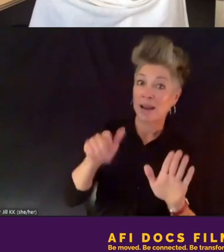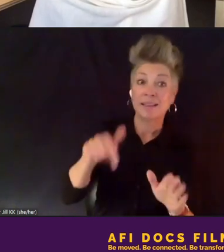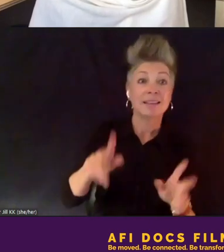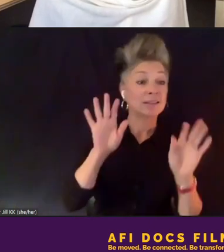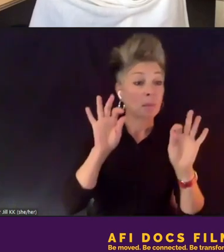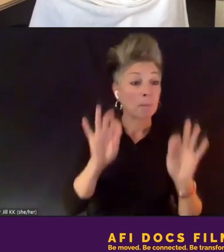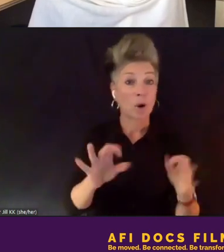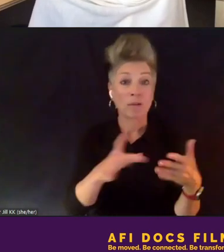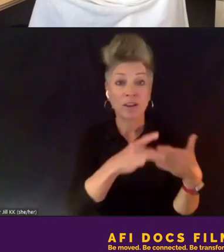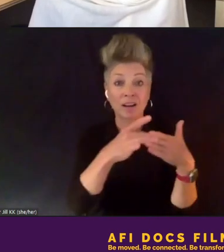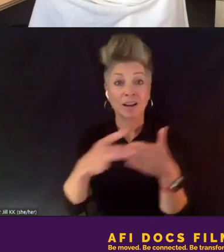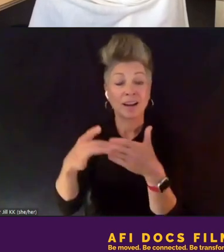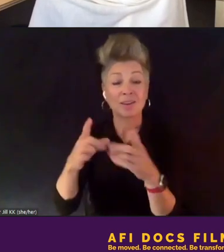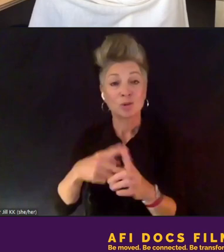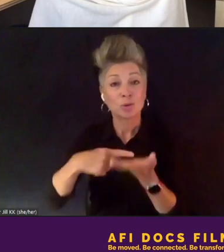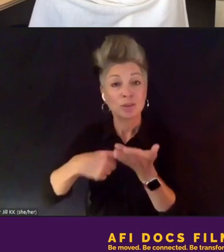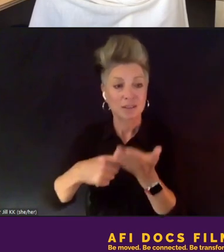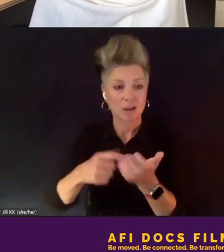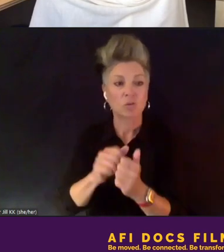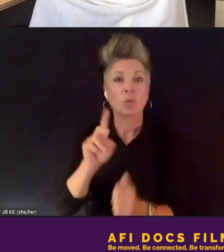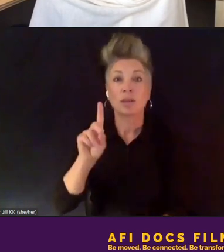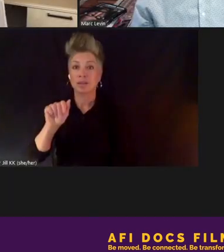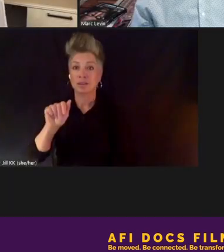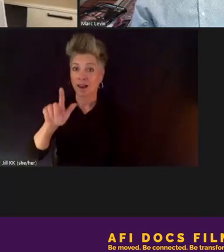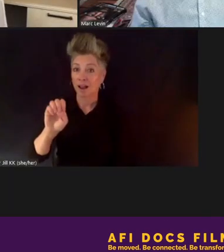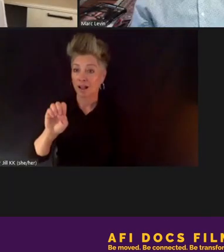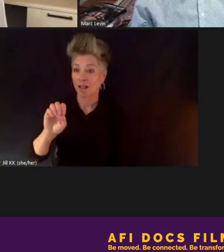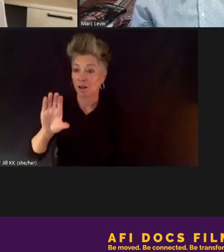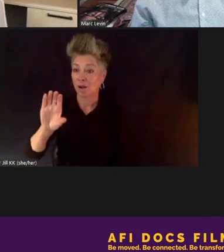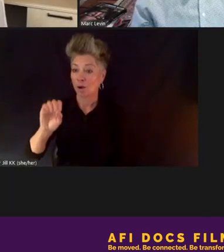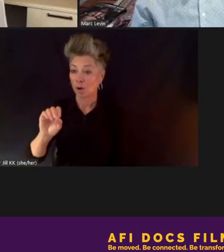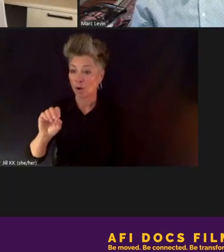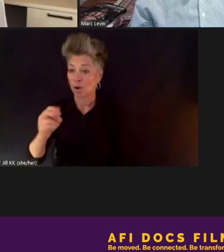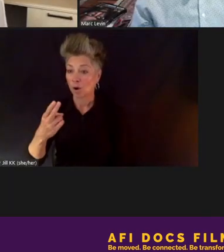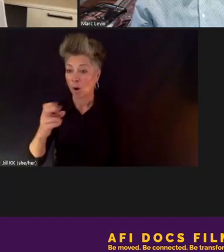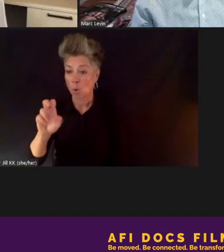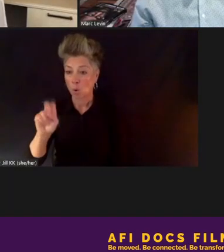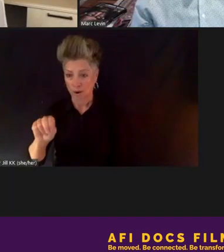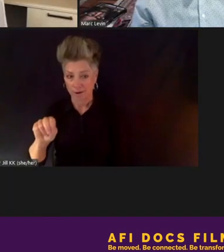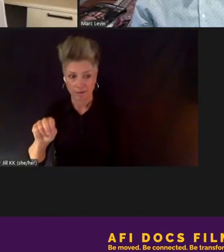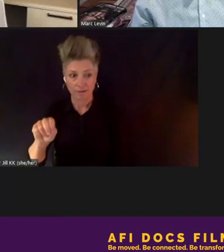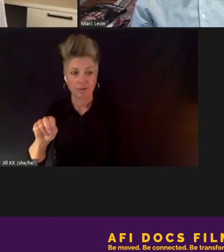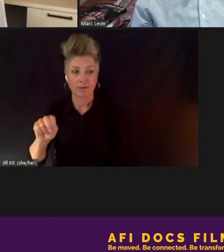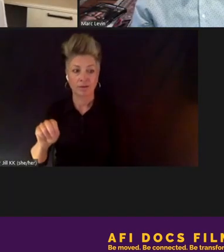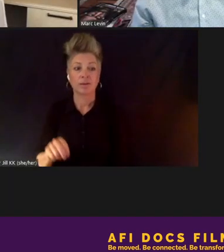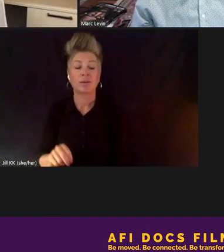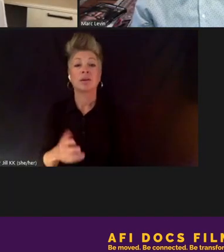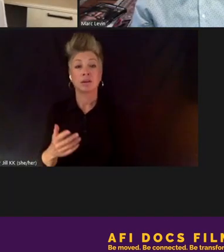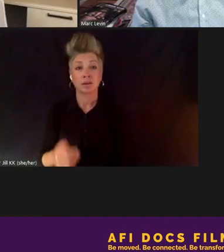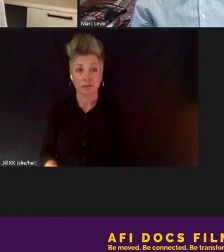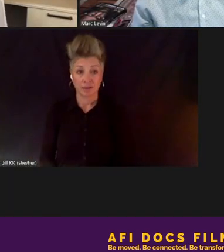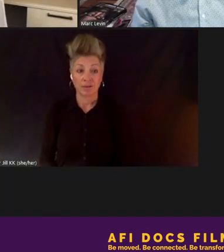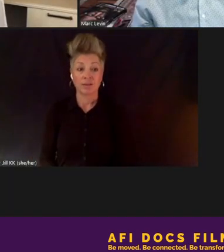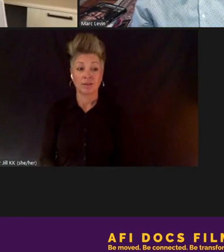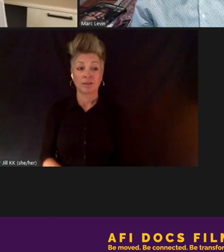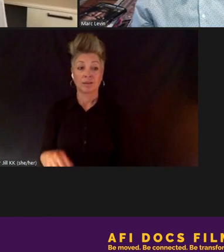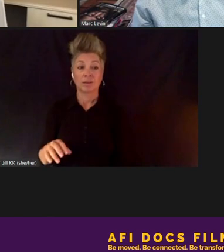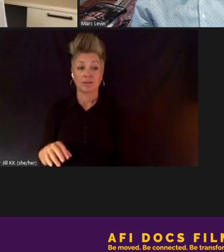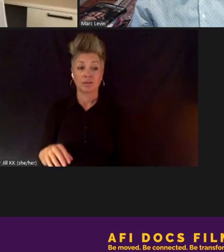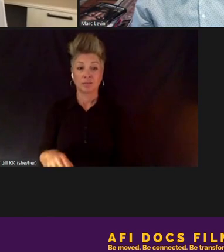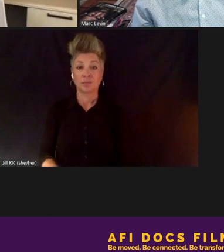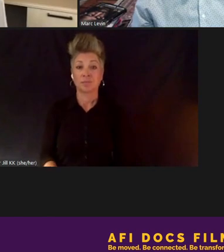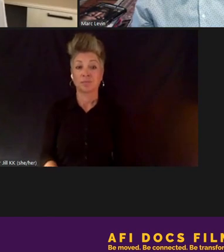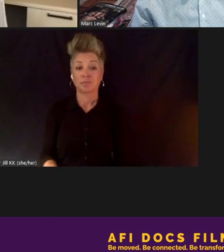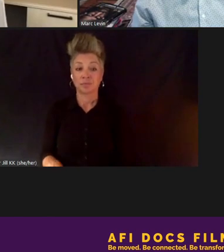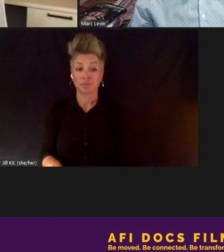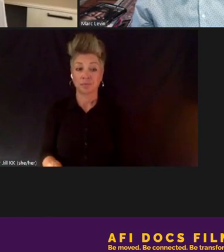discussion with Dale Cohen, because, Dale, what you have to straddle as legal counsel